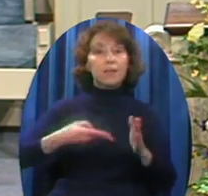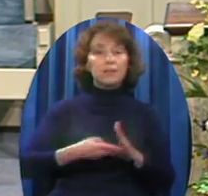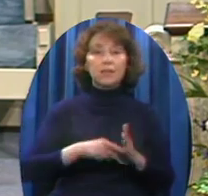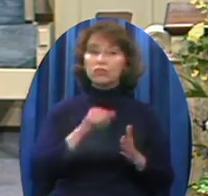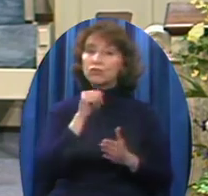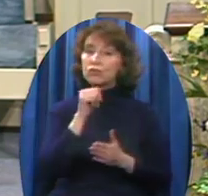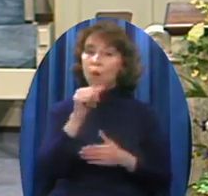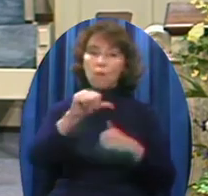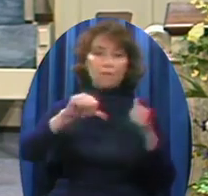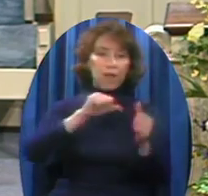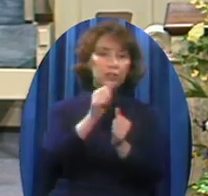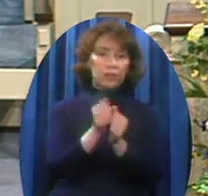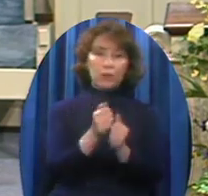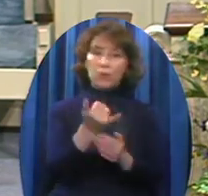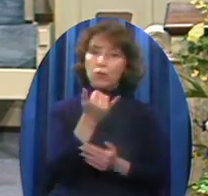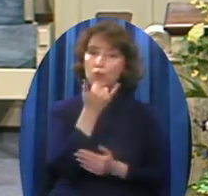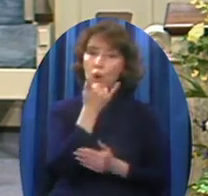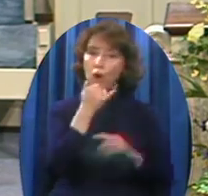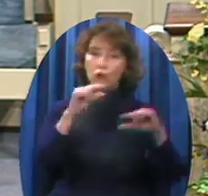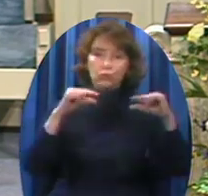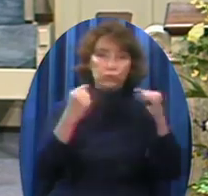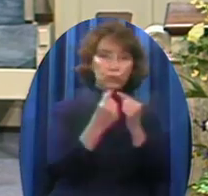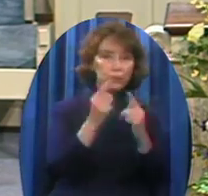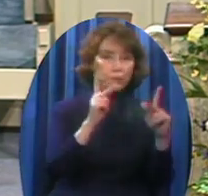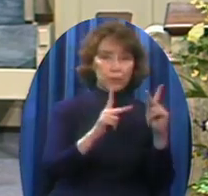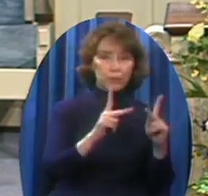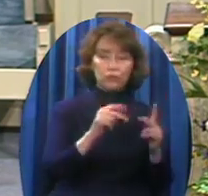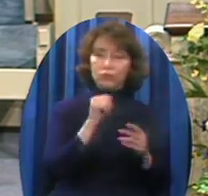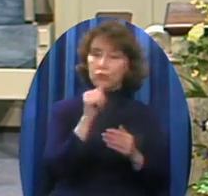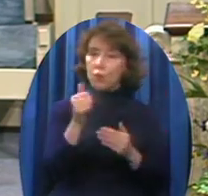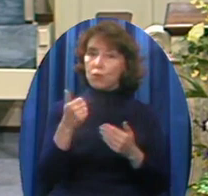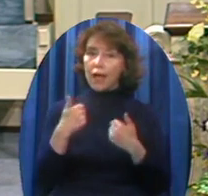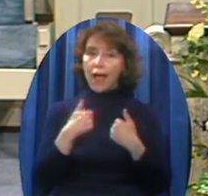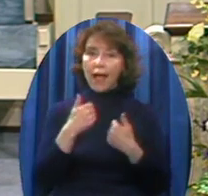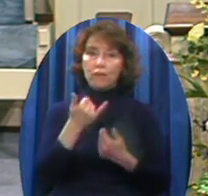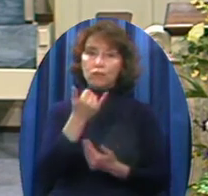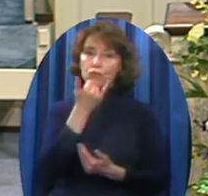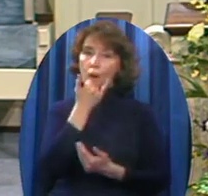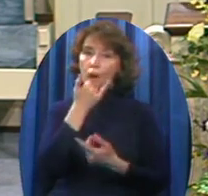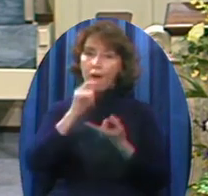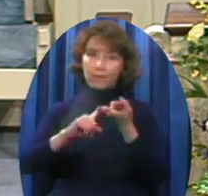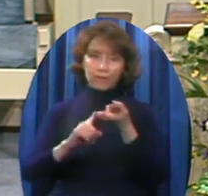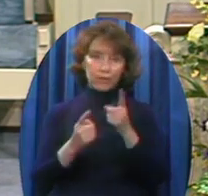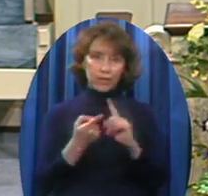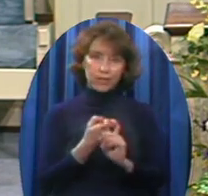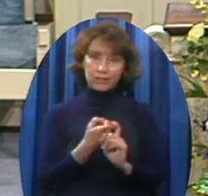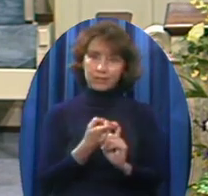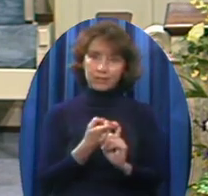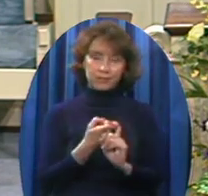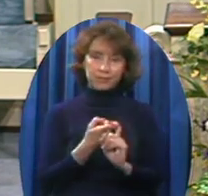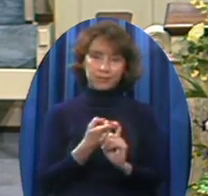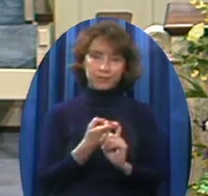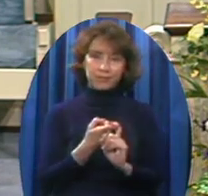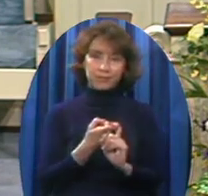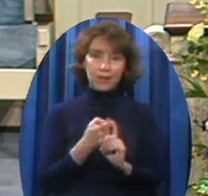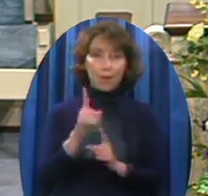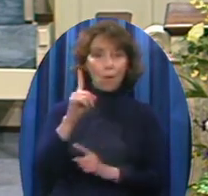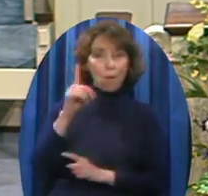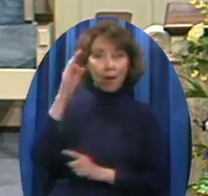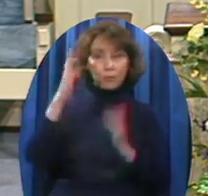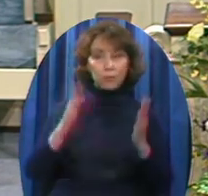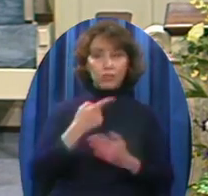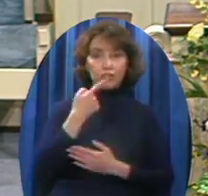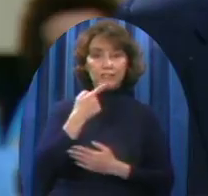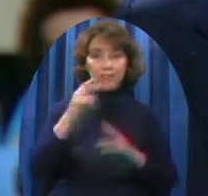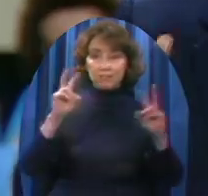run with the wrong crowd. Don't run with the wrong crowd. One old preacher said, if you lie down with the dogs, you get up with the